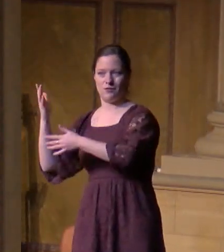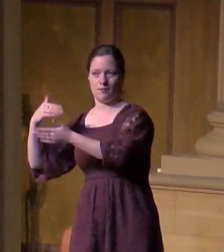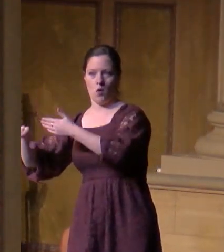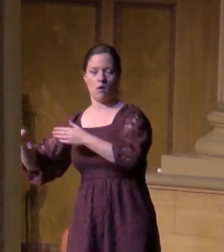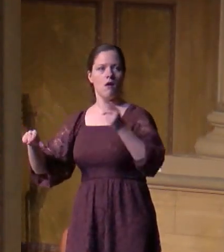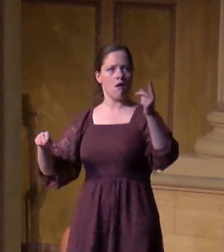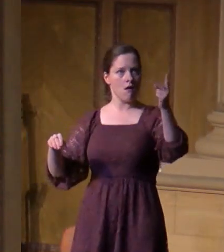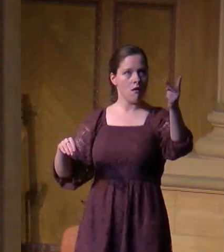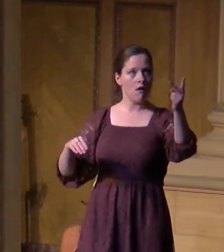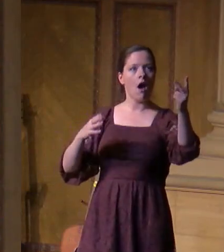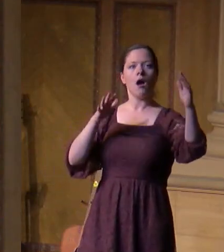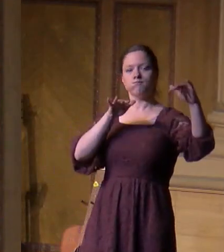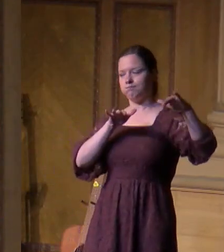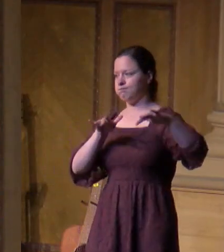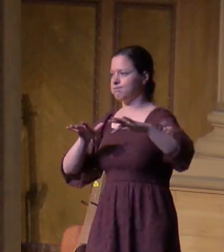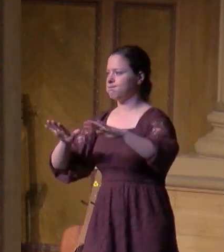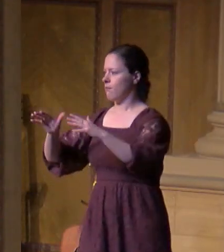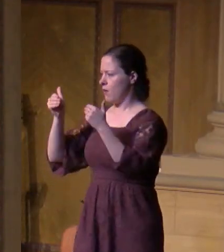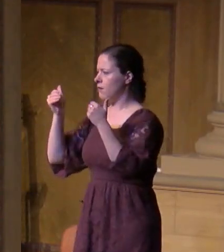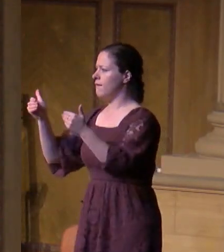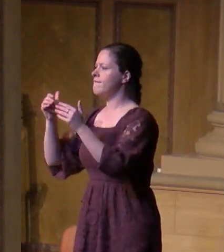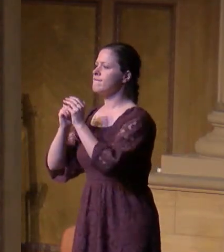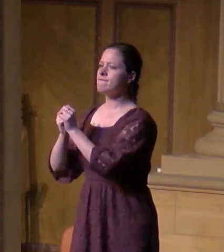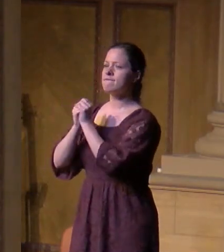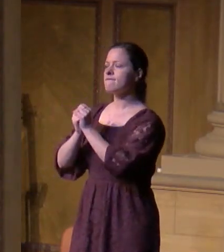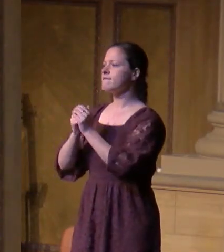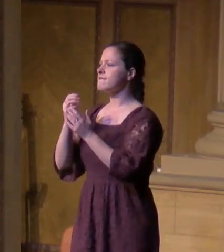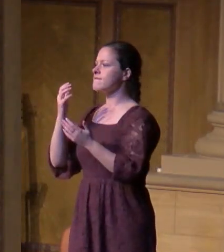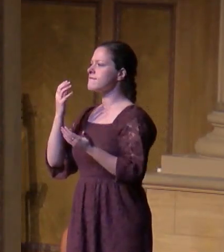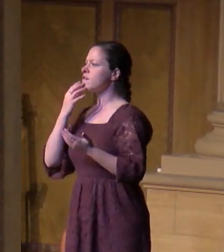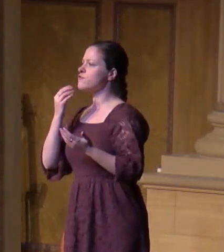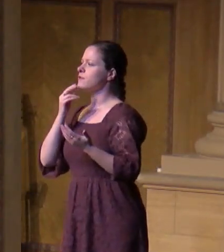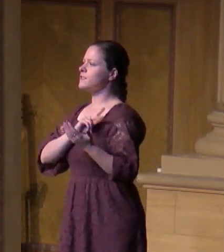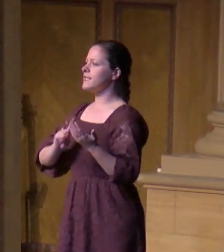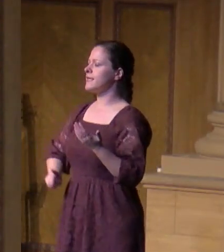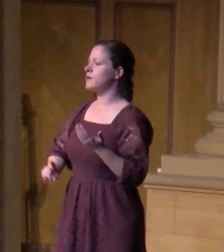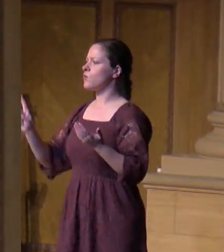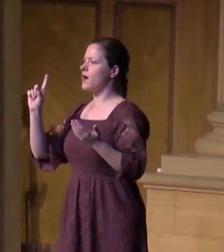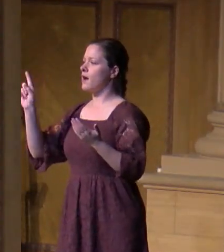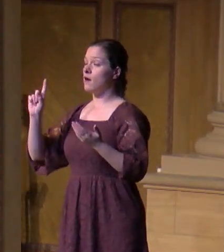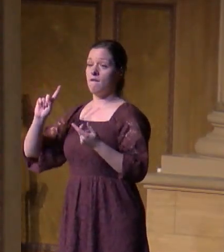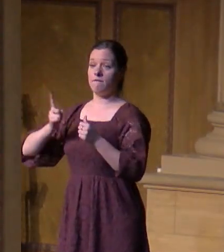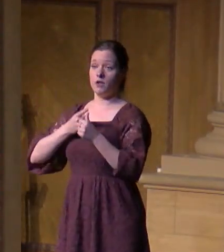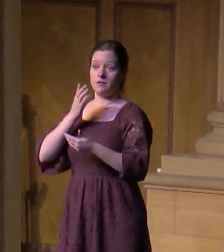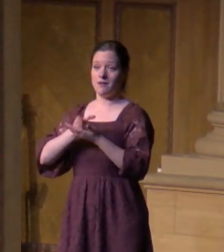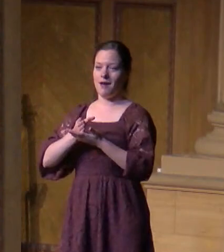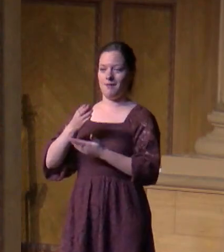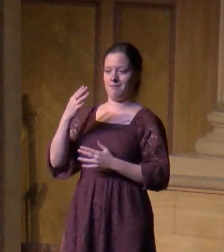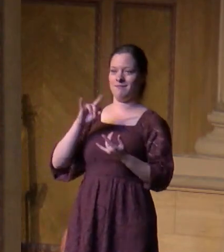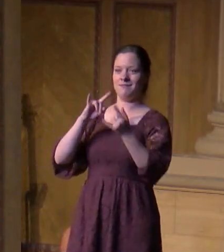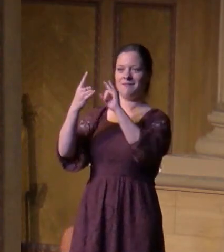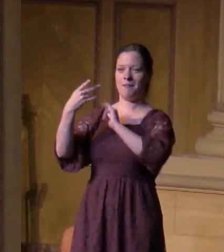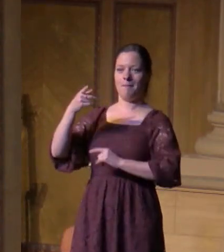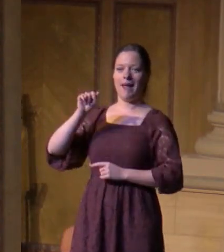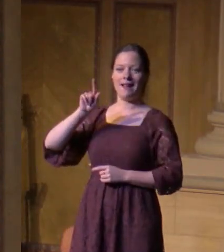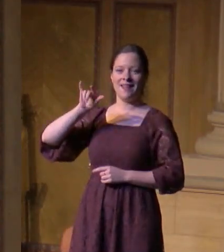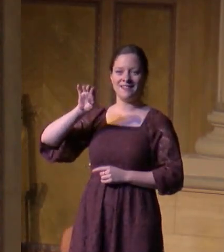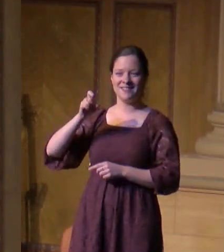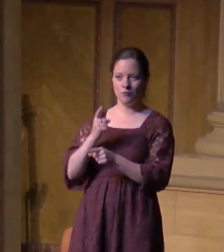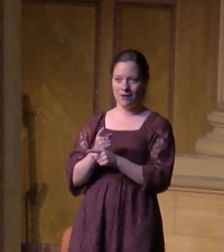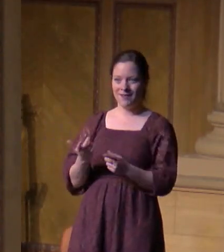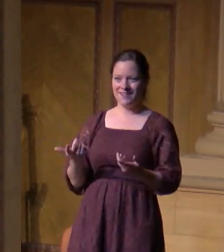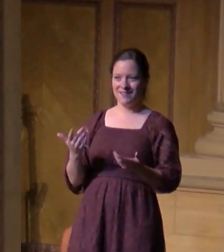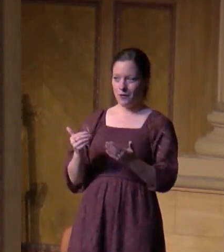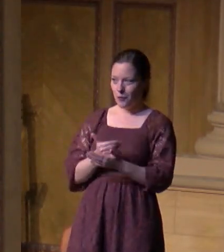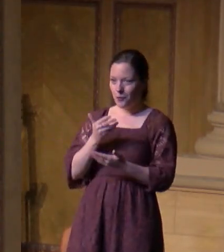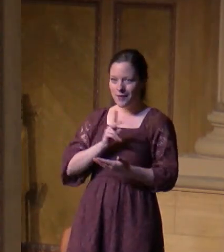they come and travel to worship the king of the Jews the first place they go is to Herod in the palace because they think that the only place that a newborn king would